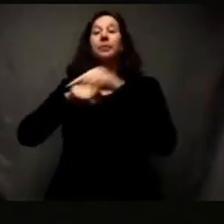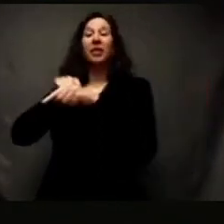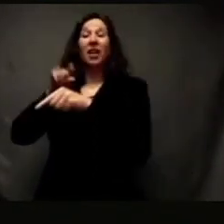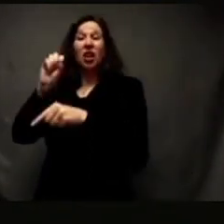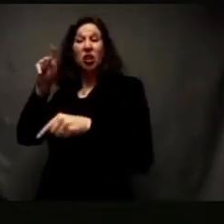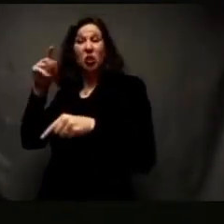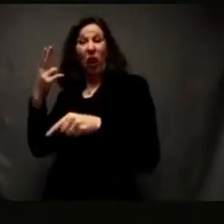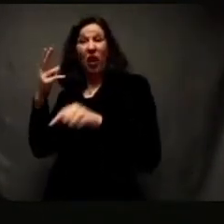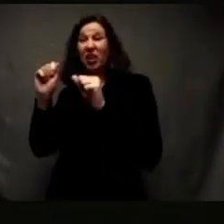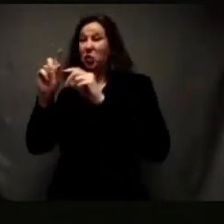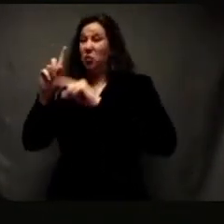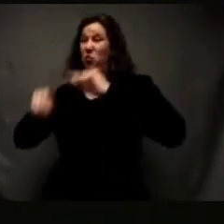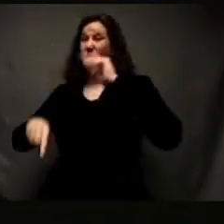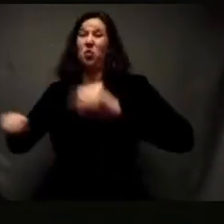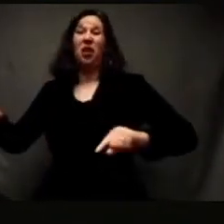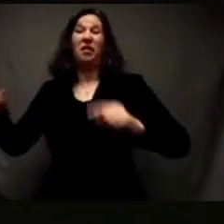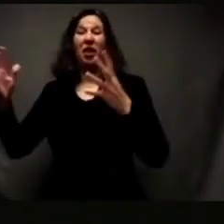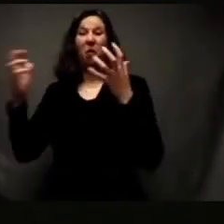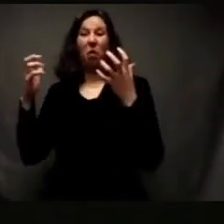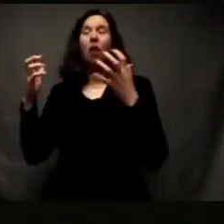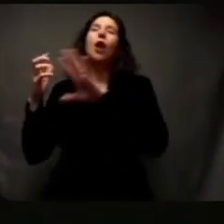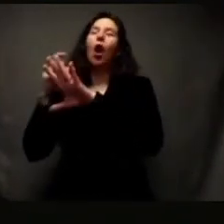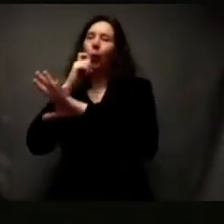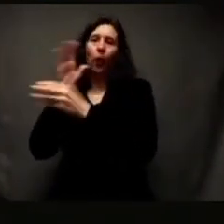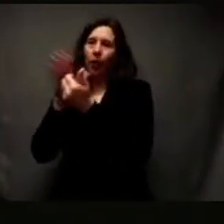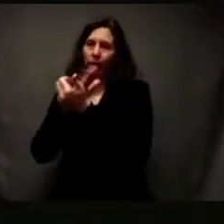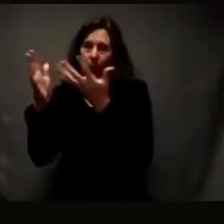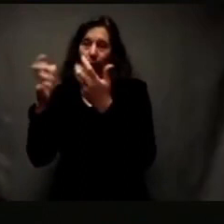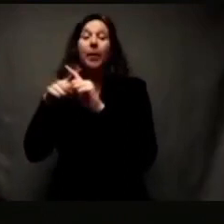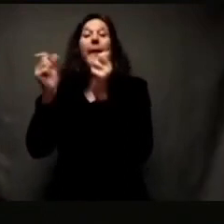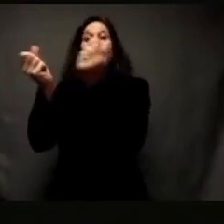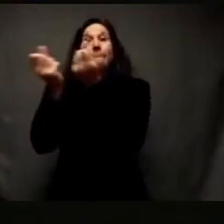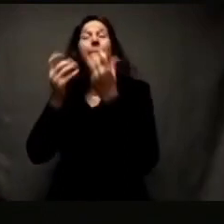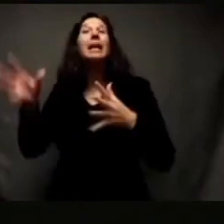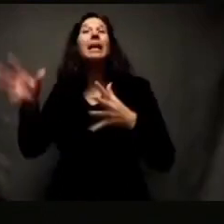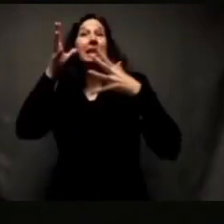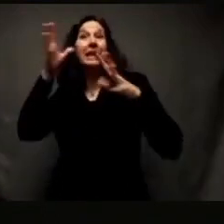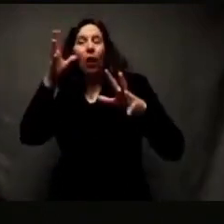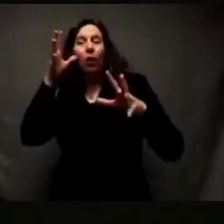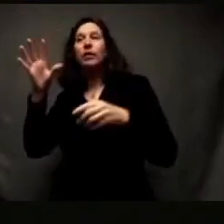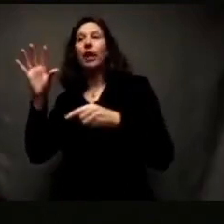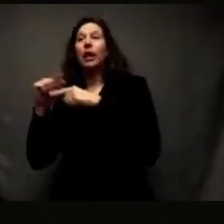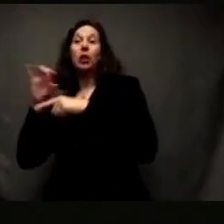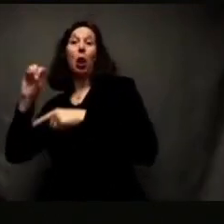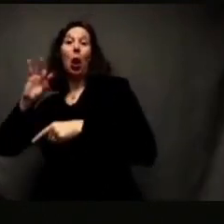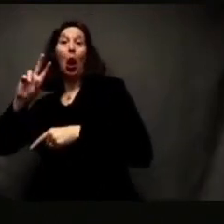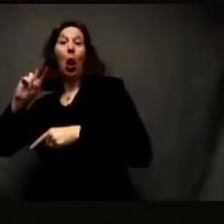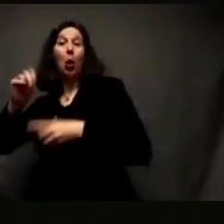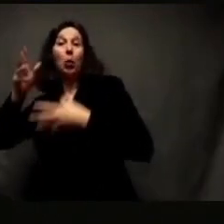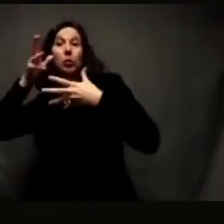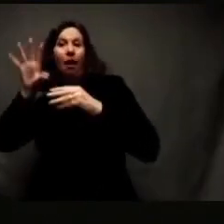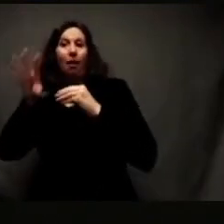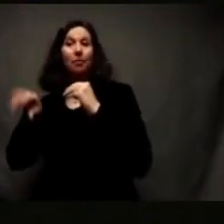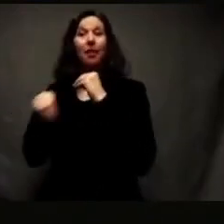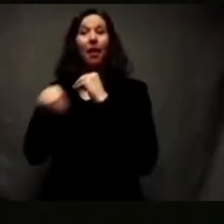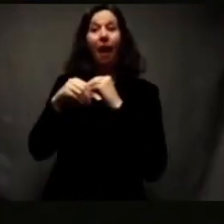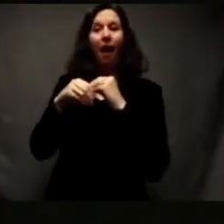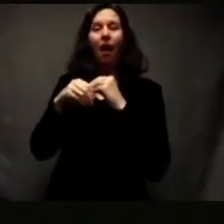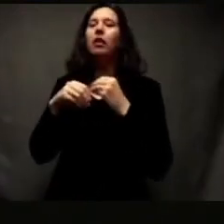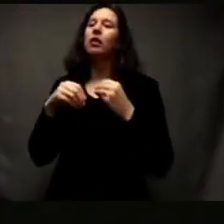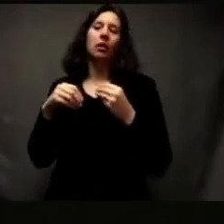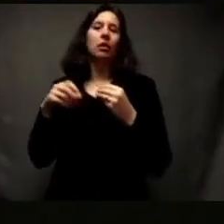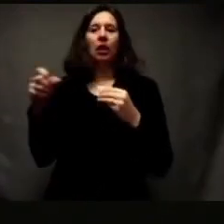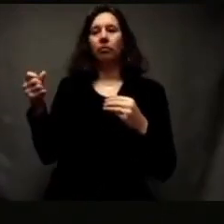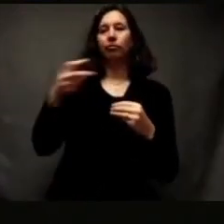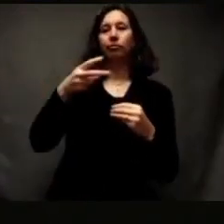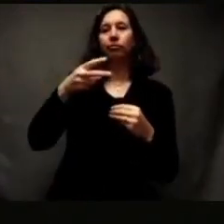they want. There's many, or not whatever they want, but there's many sounds. They can import their own sounds. And there's just kind of, it's